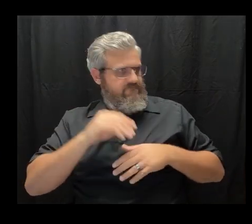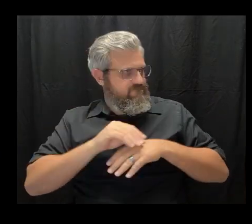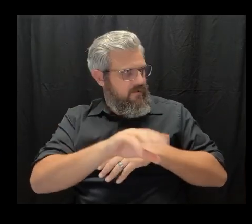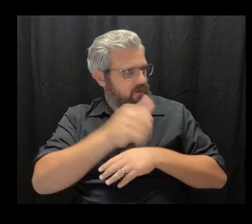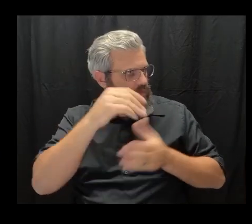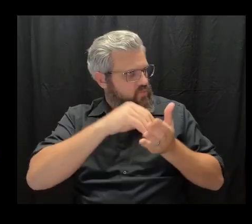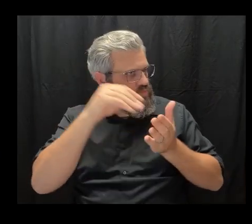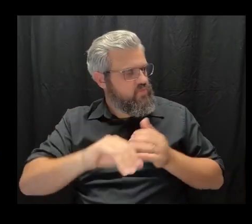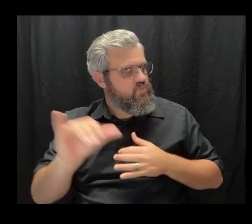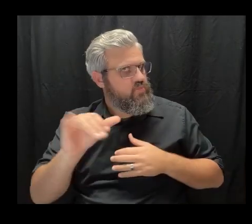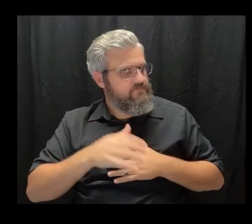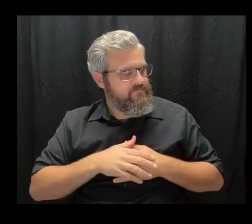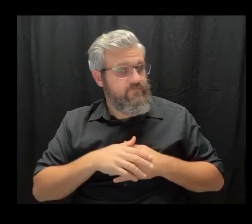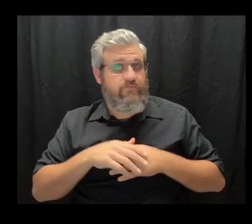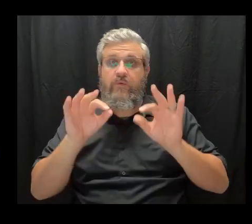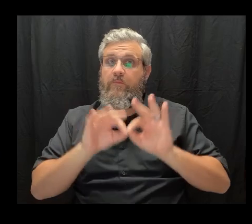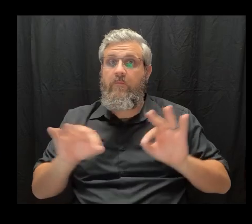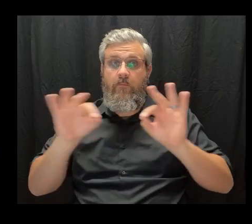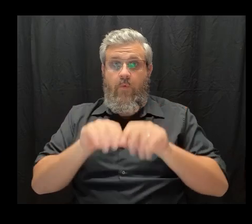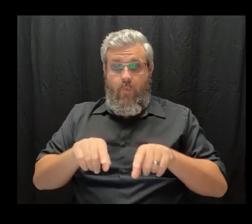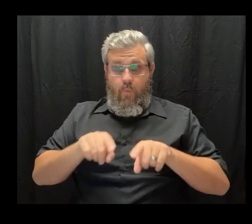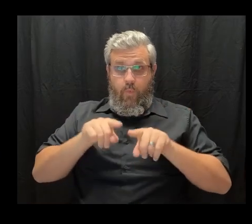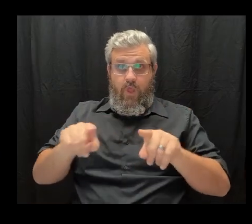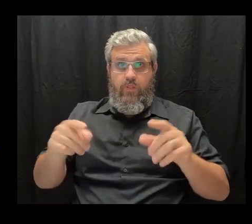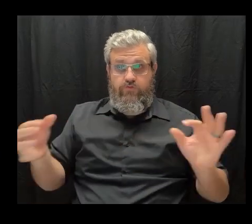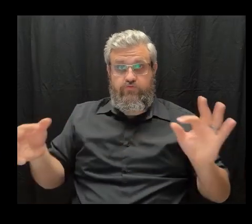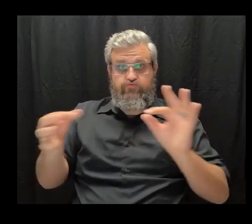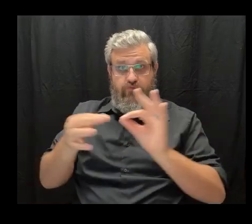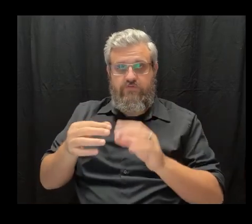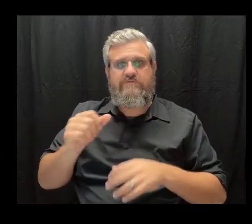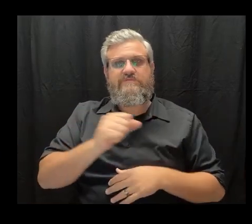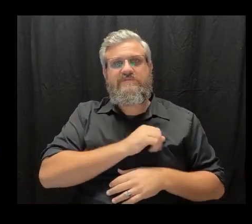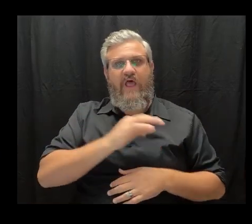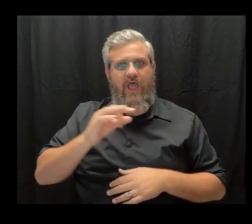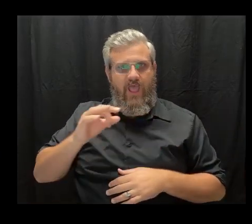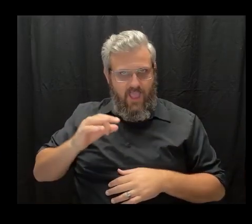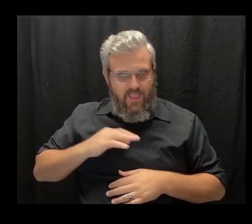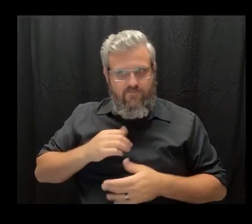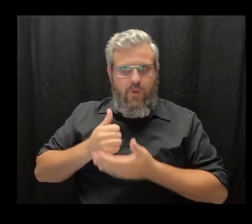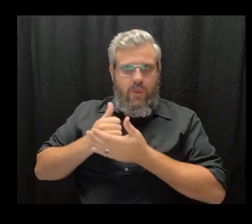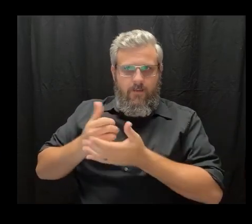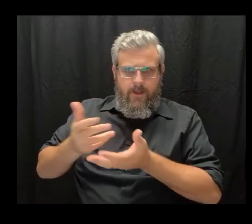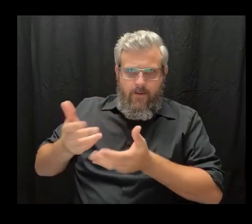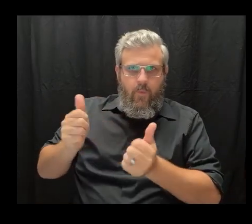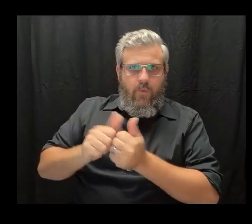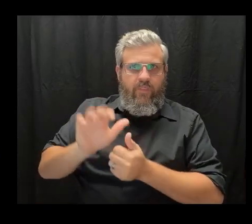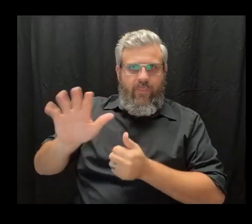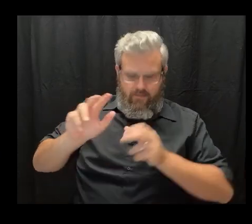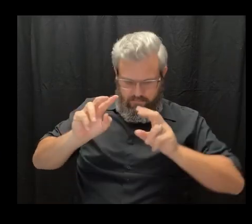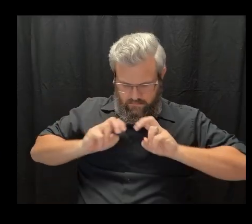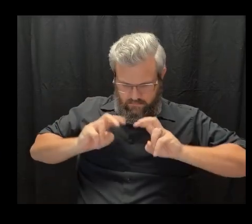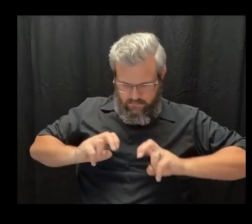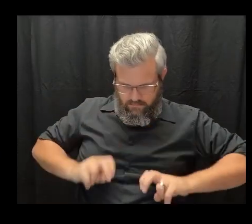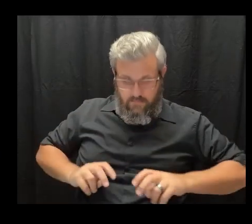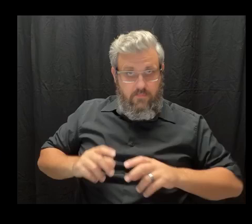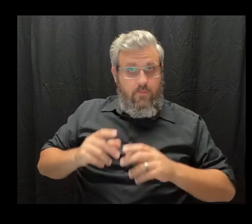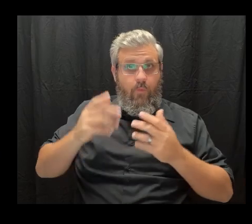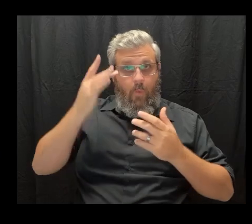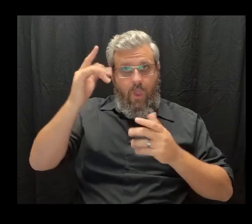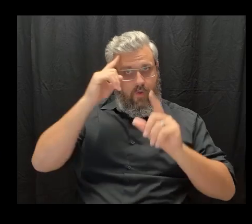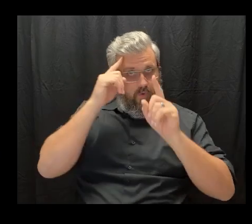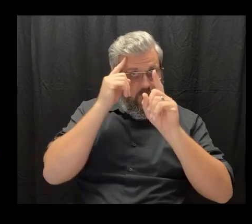also important during the restoration stage for staff to guide student self-reflection on the incident with the goal of A,